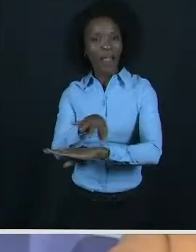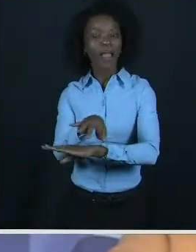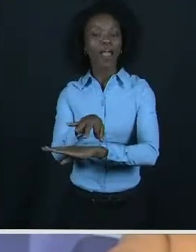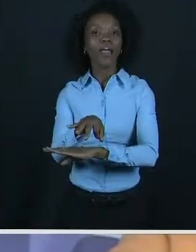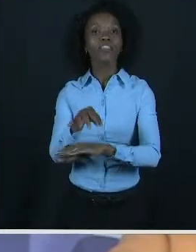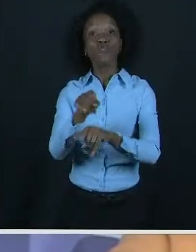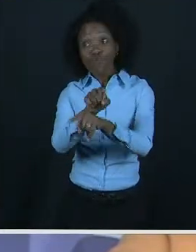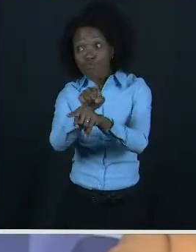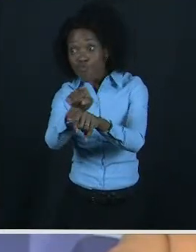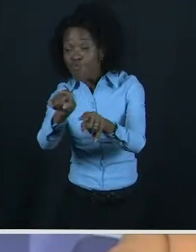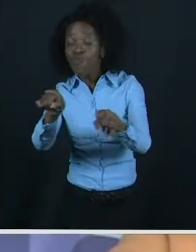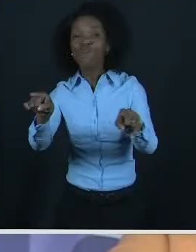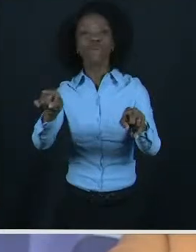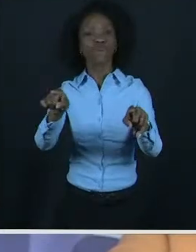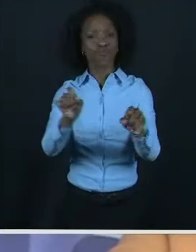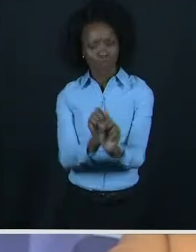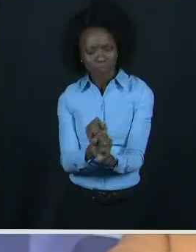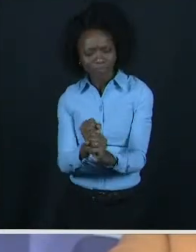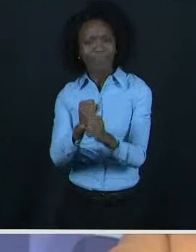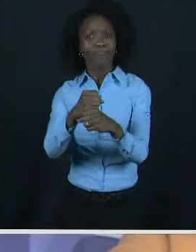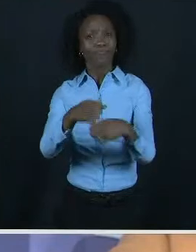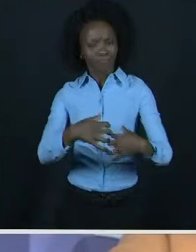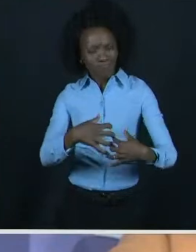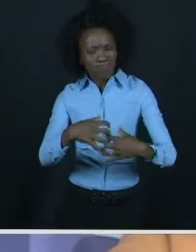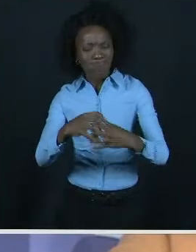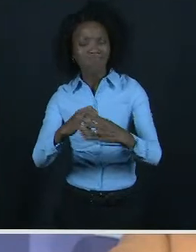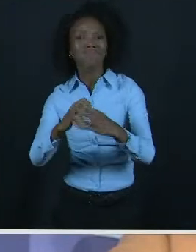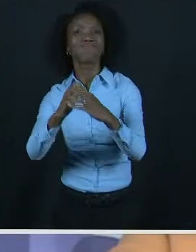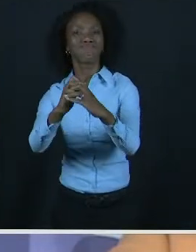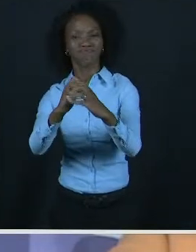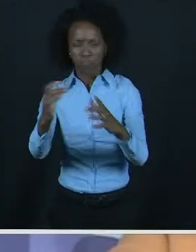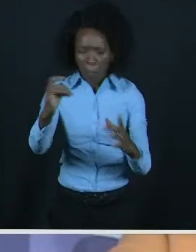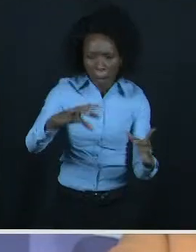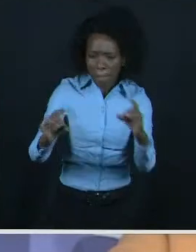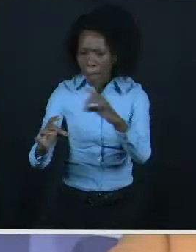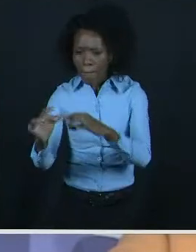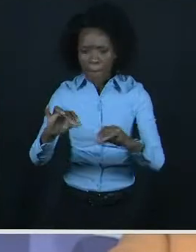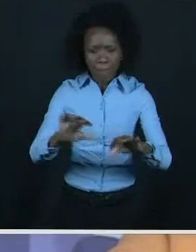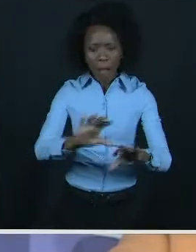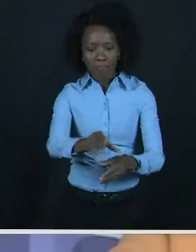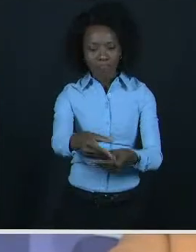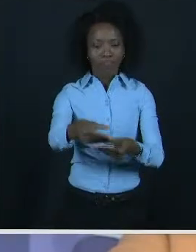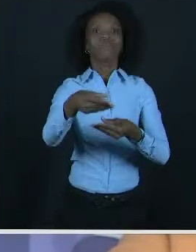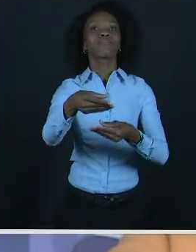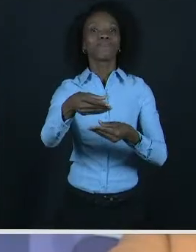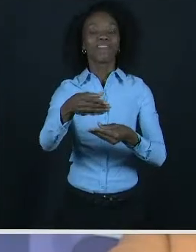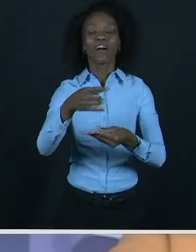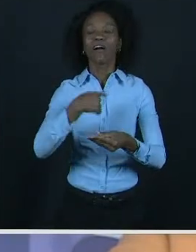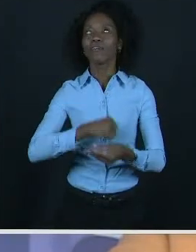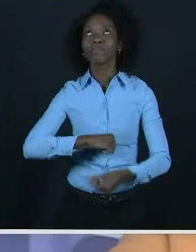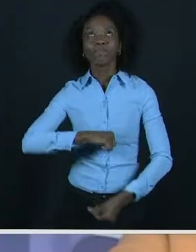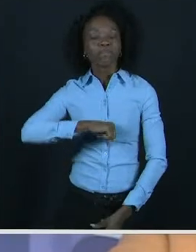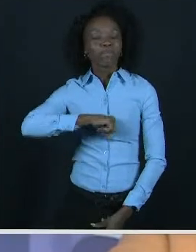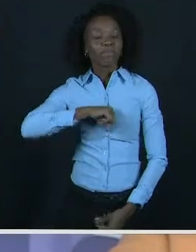put together. And this is what gave me a great deal of joy and pride, that this was not